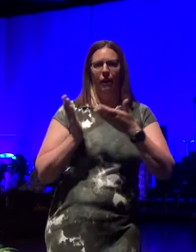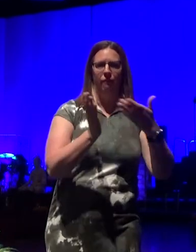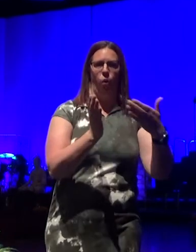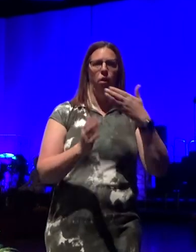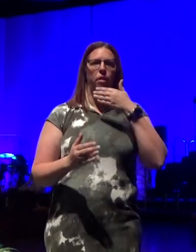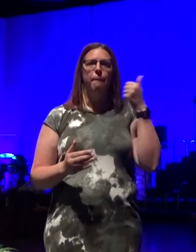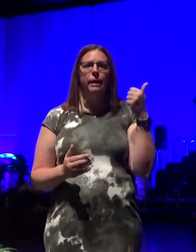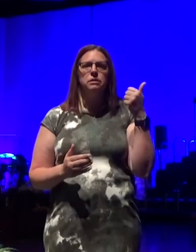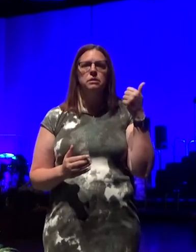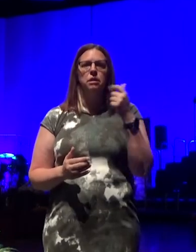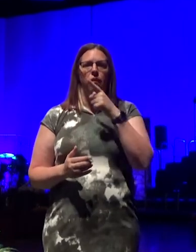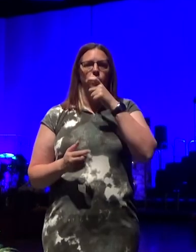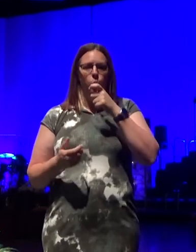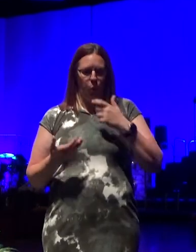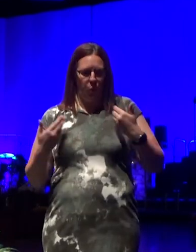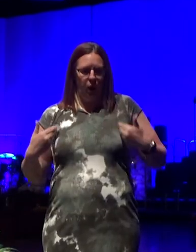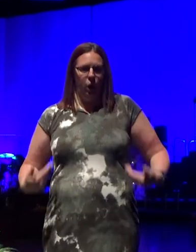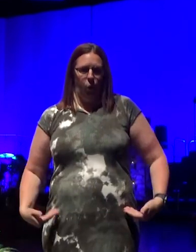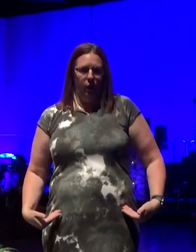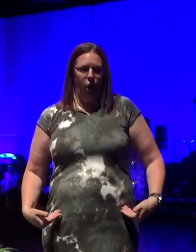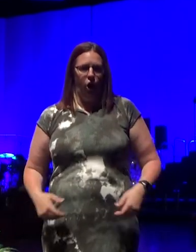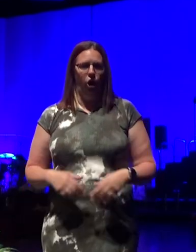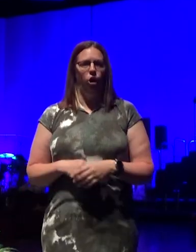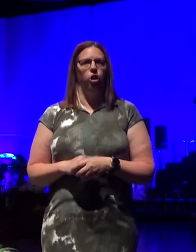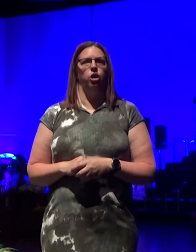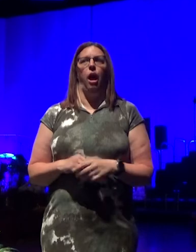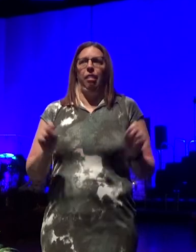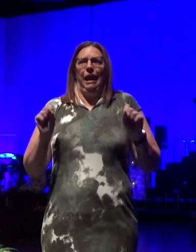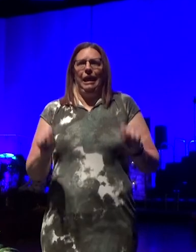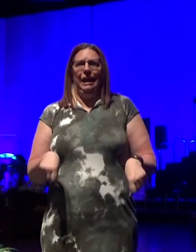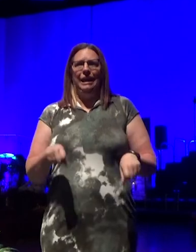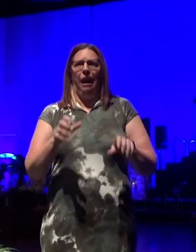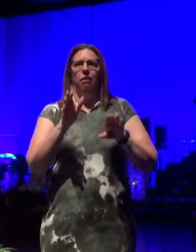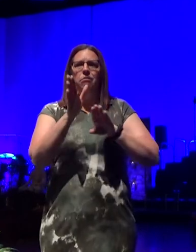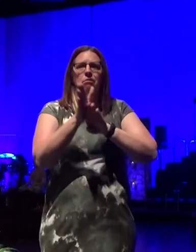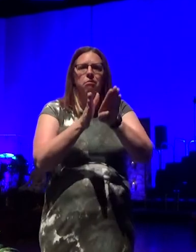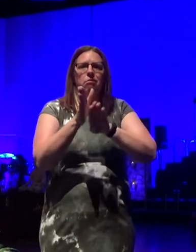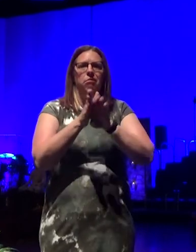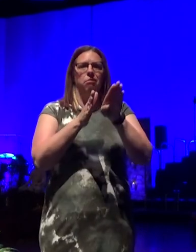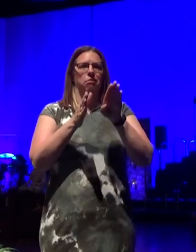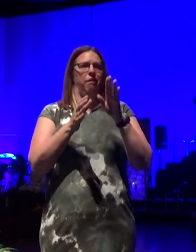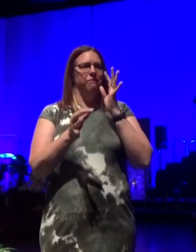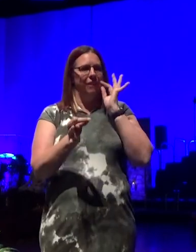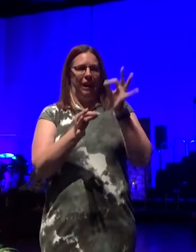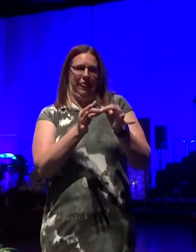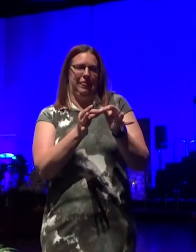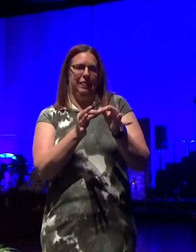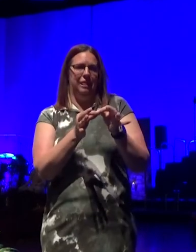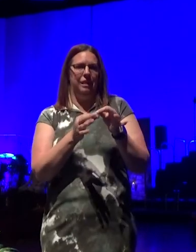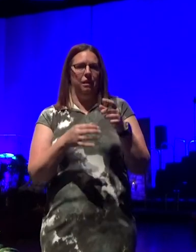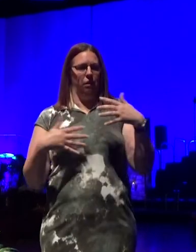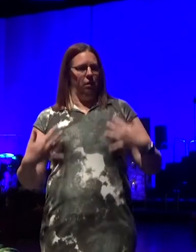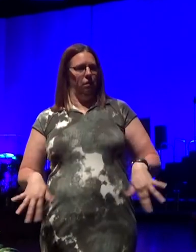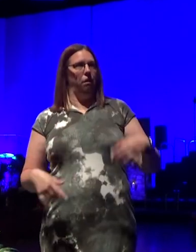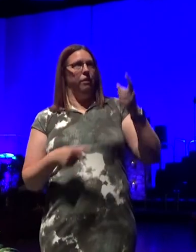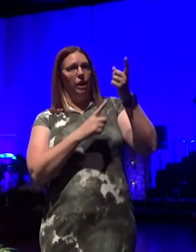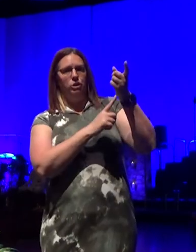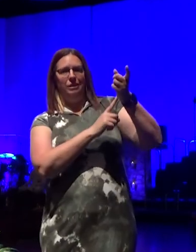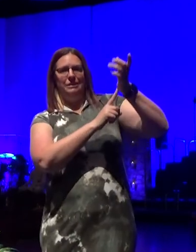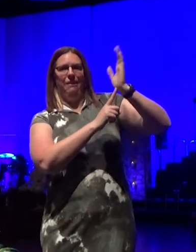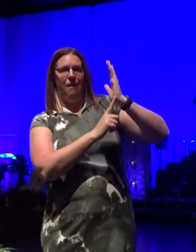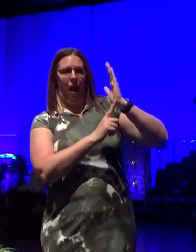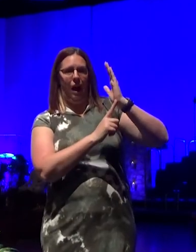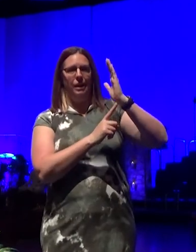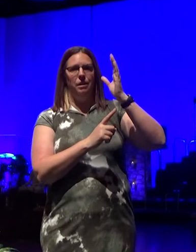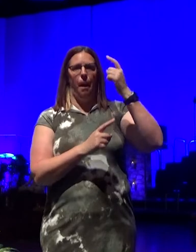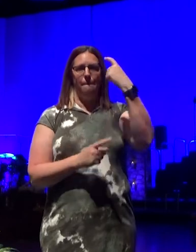and can build and cultivate that faith that there is a divine mind operating in,